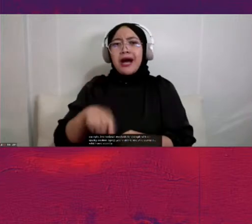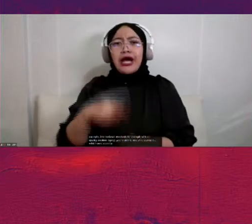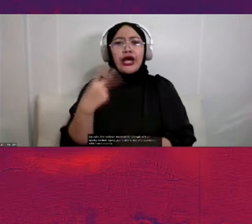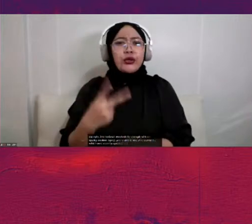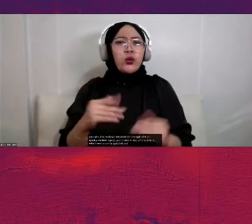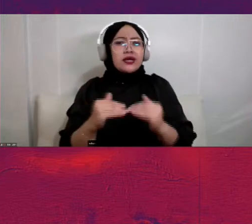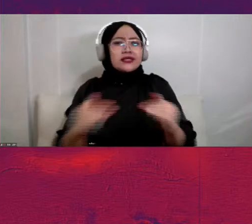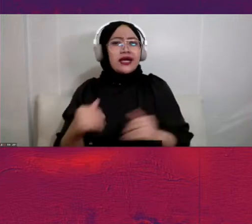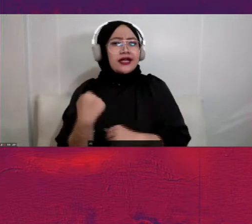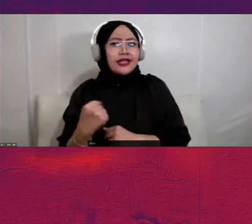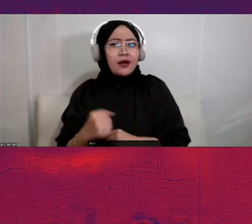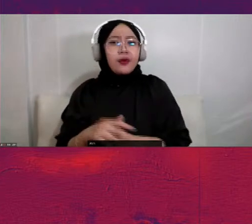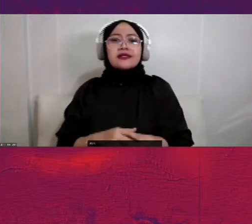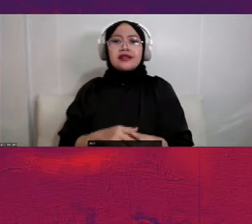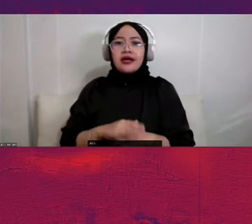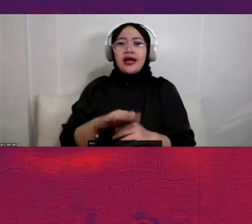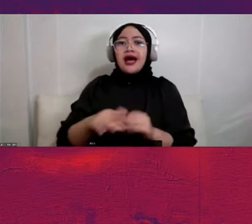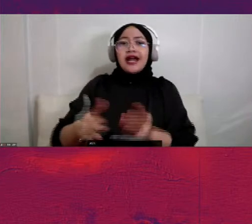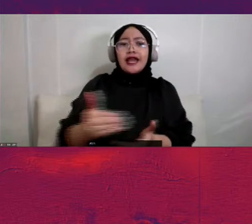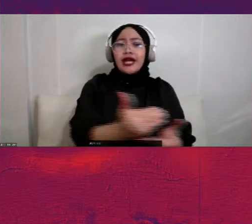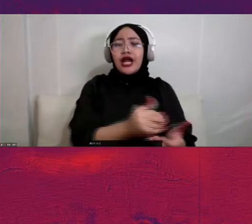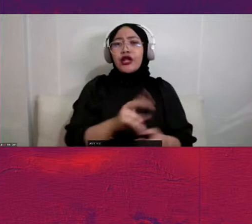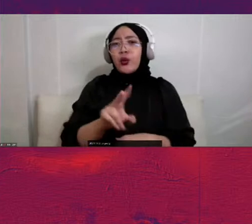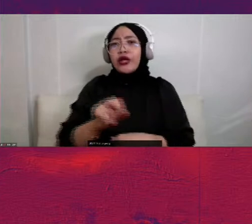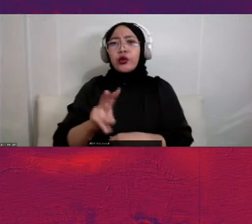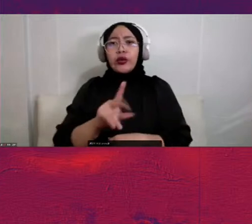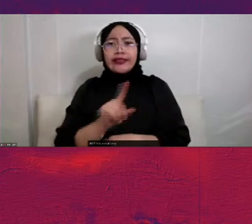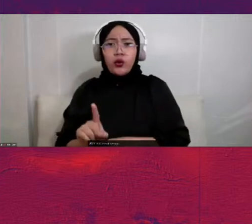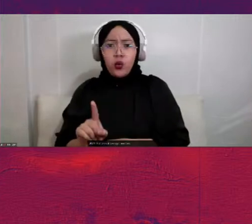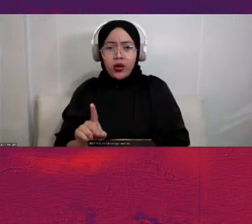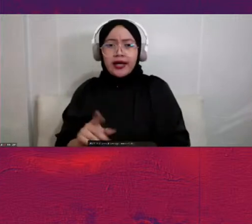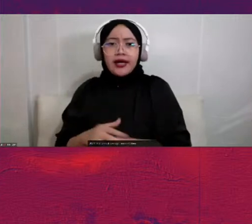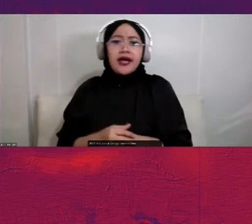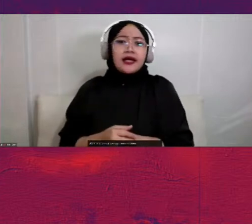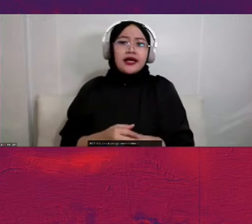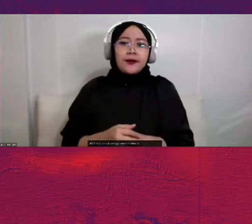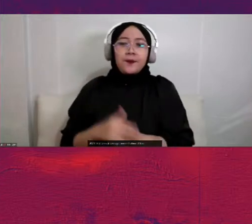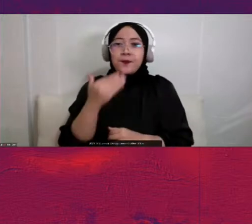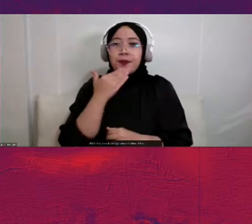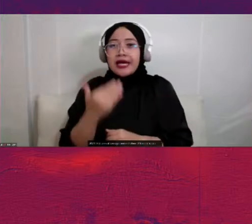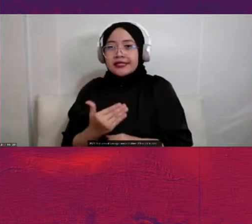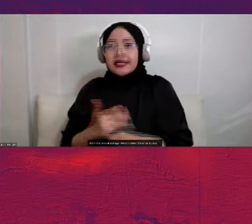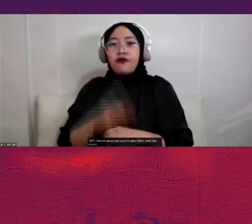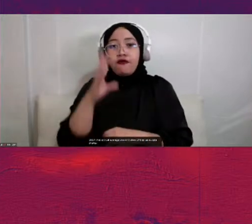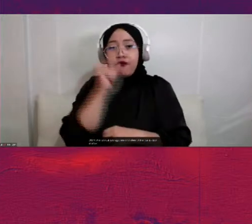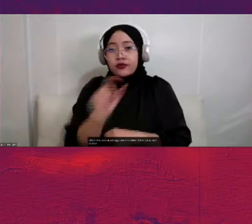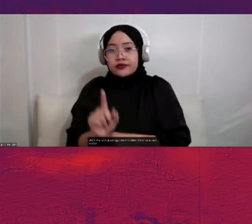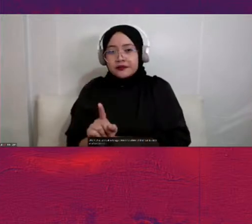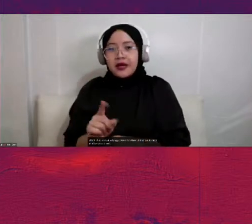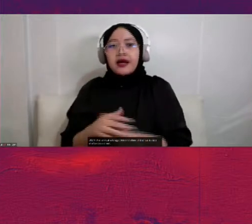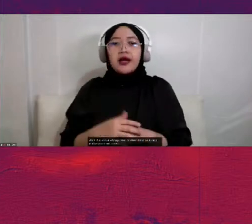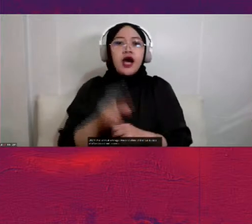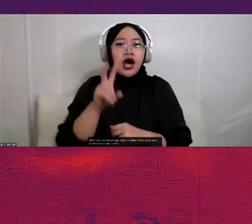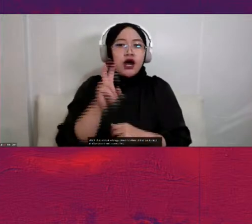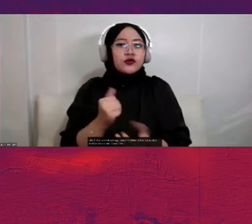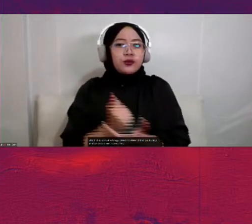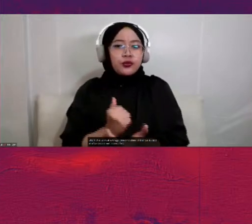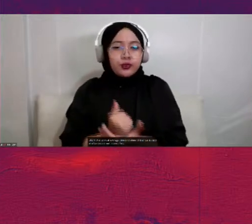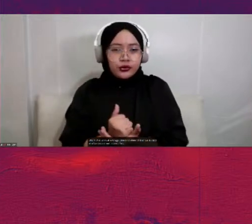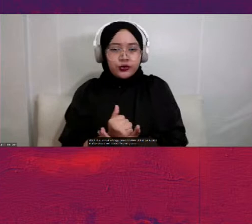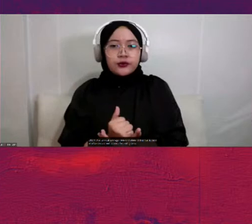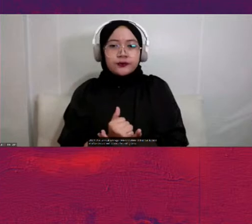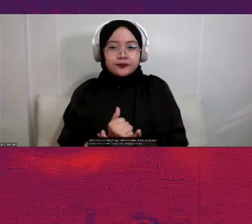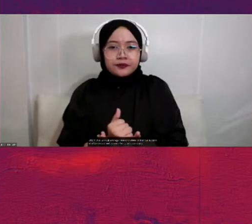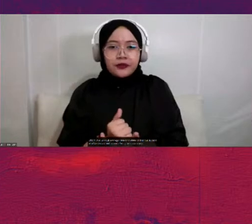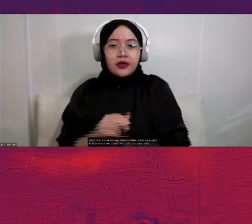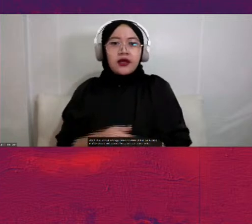recently updated in 2021, that an annual average concentration of fine particulate matter should not exceed 5